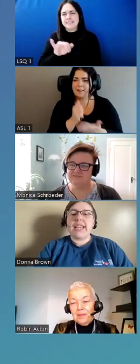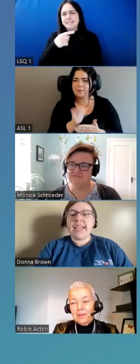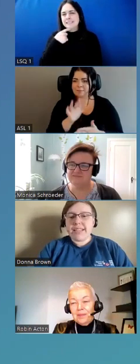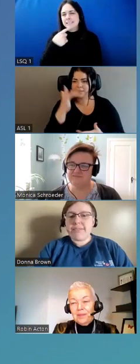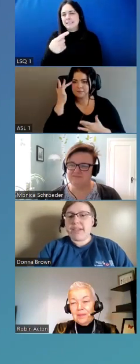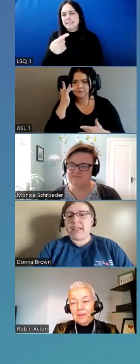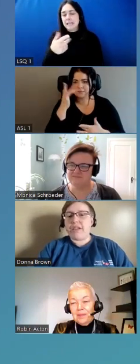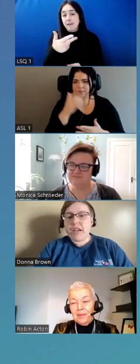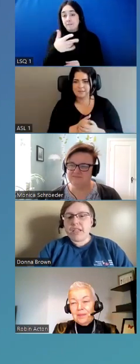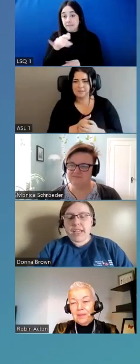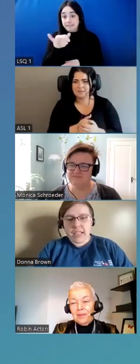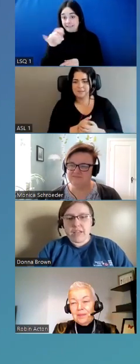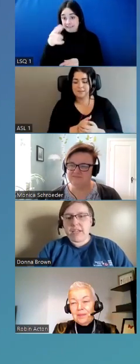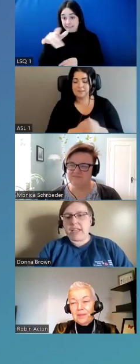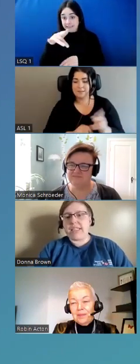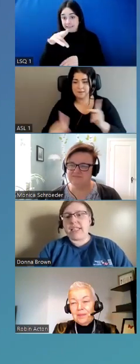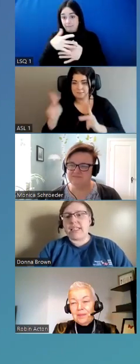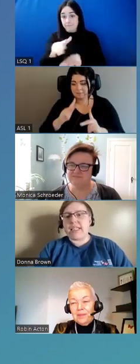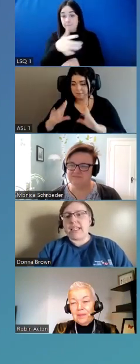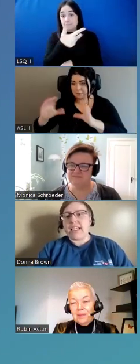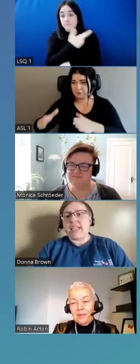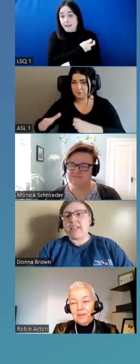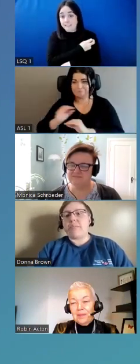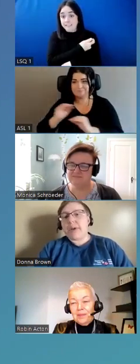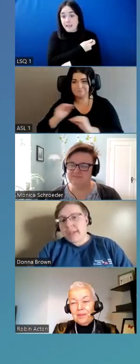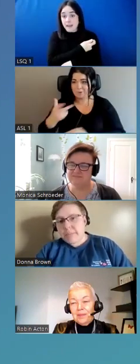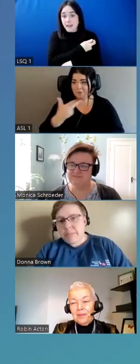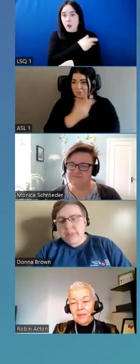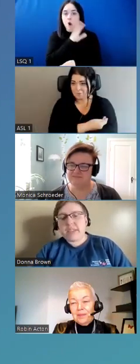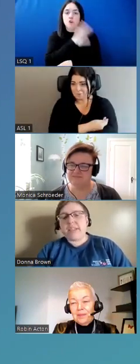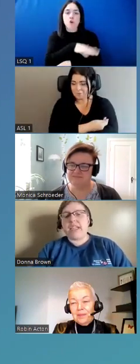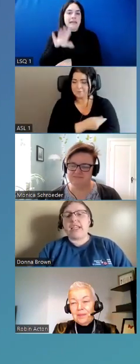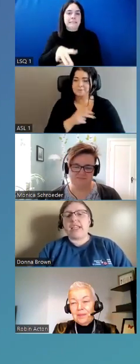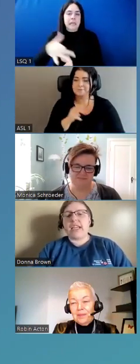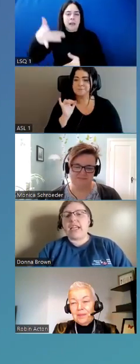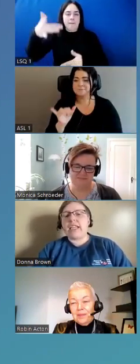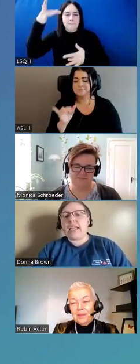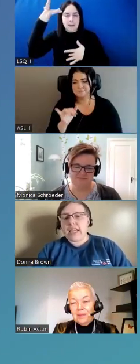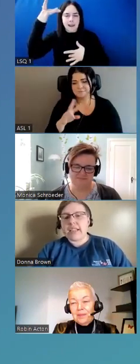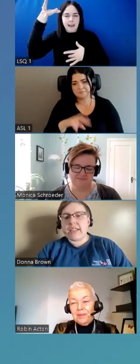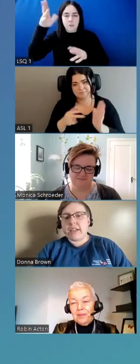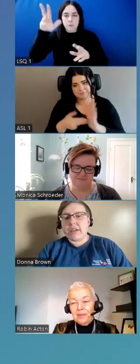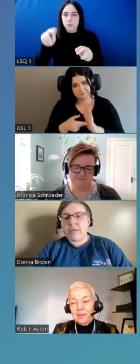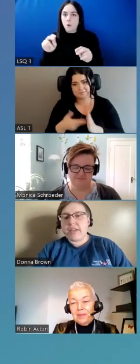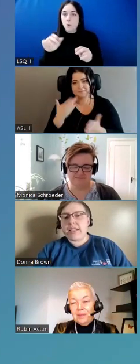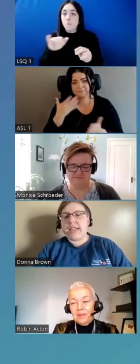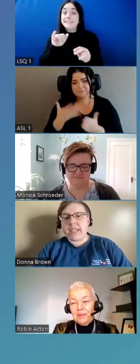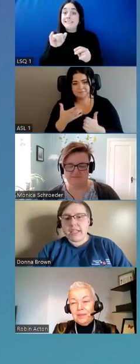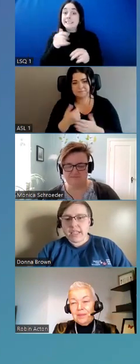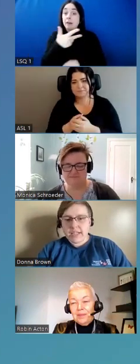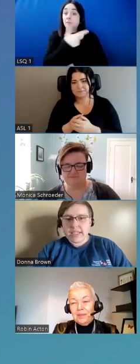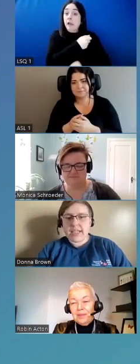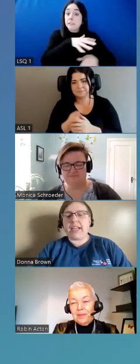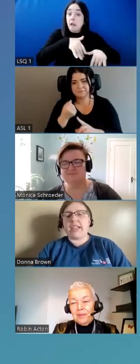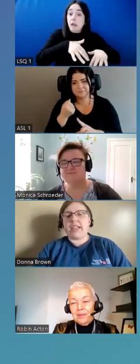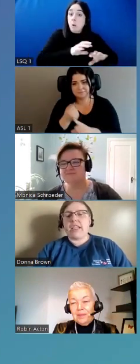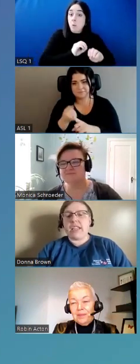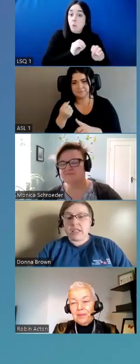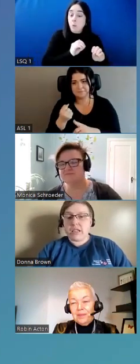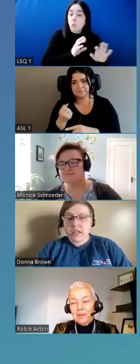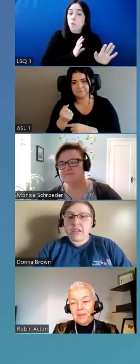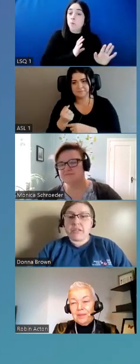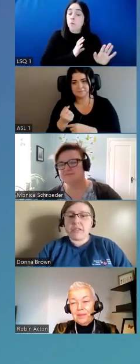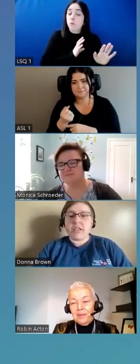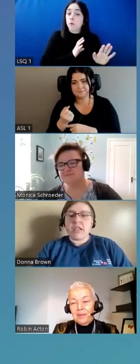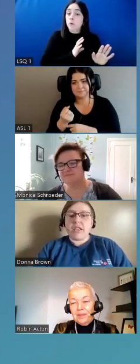who not taking the vaccines, there's a possibility can attack the COVID-19 attack